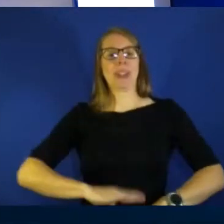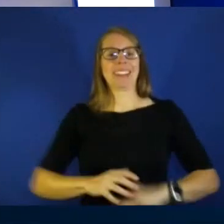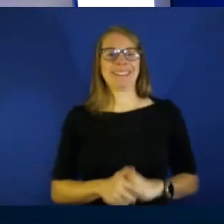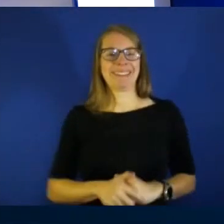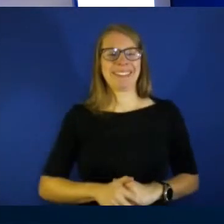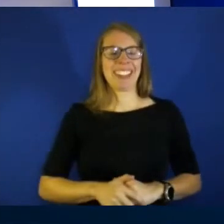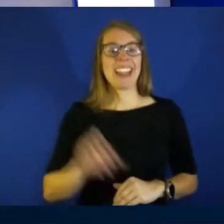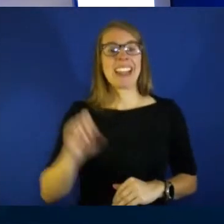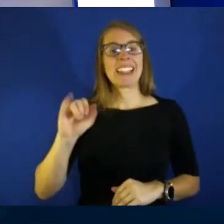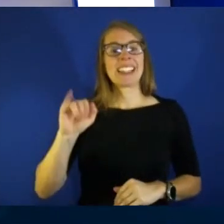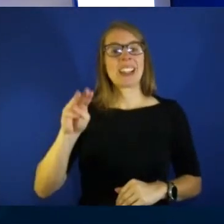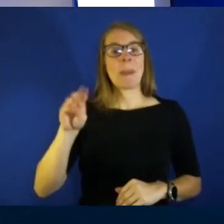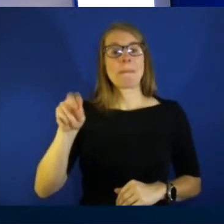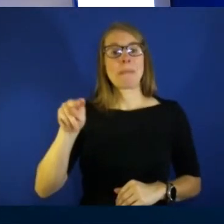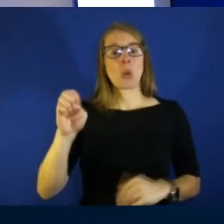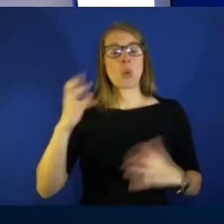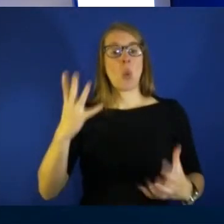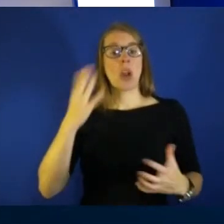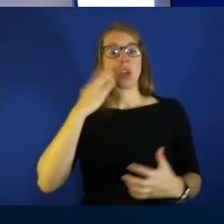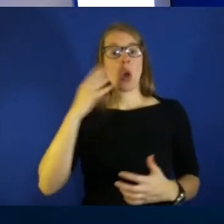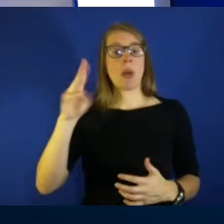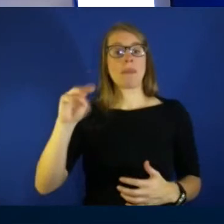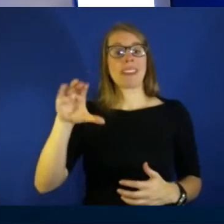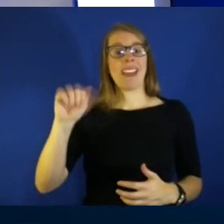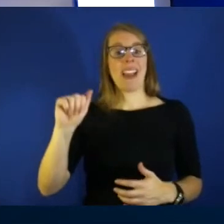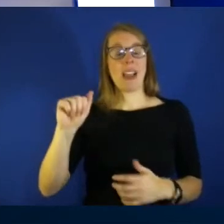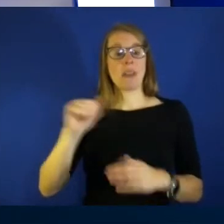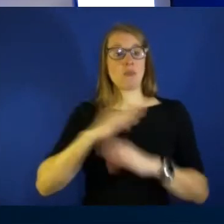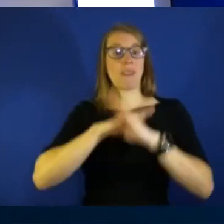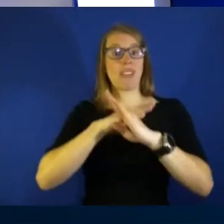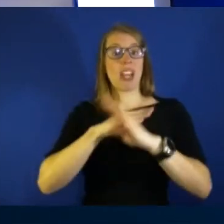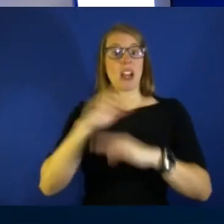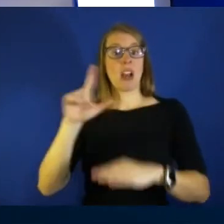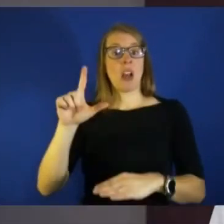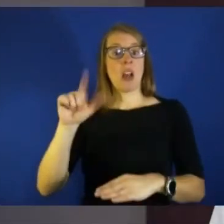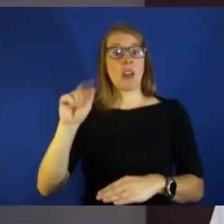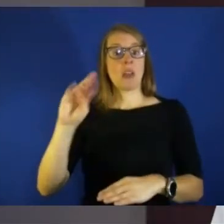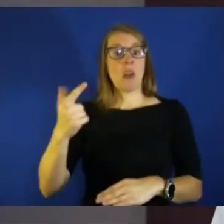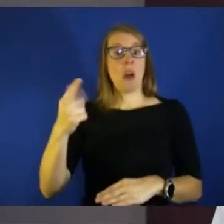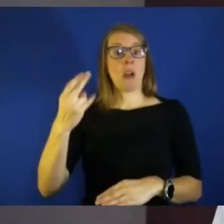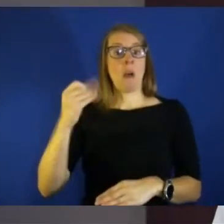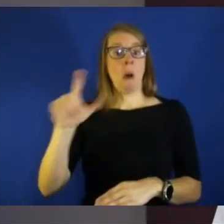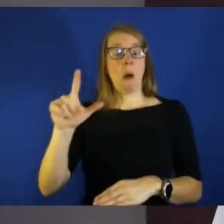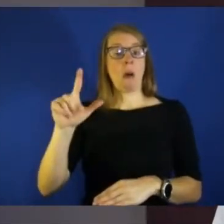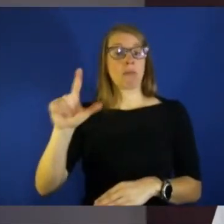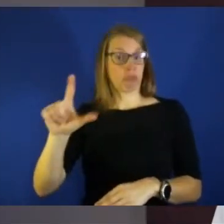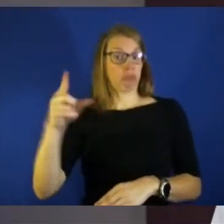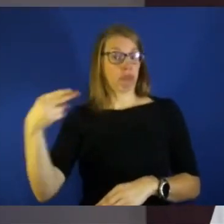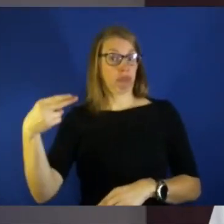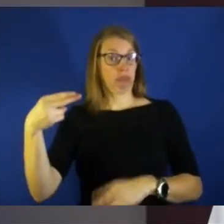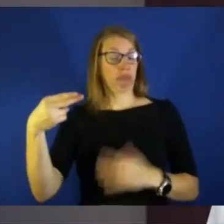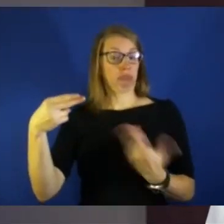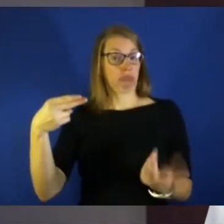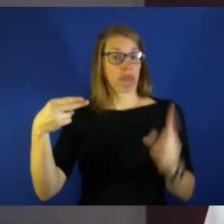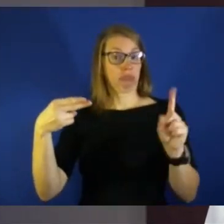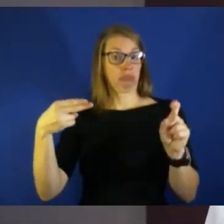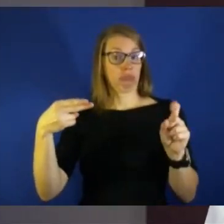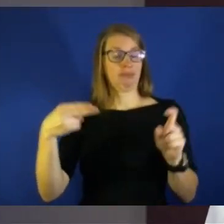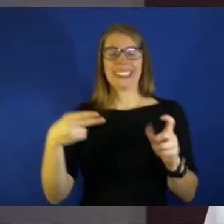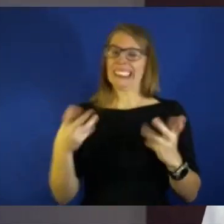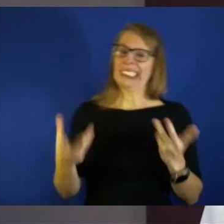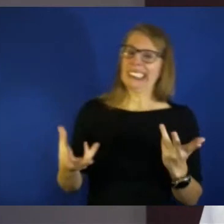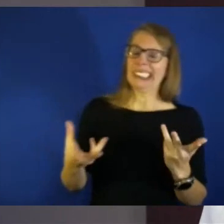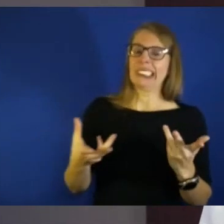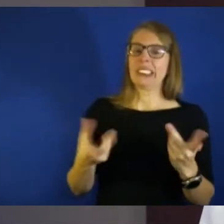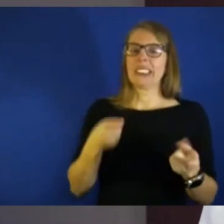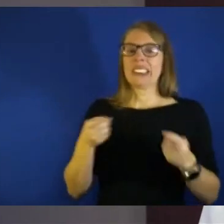know, will monoclonal antibodies prevent long haulers? I don't think that's something we have a good handle on. And so,